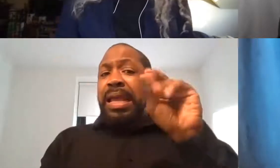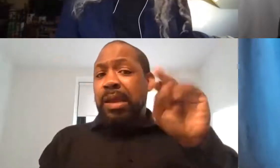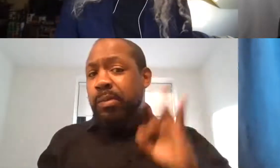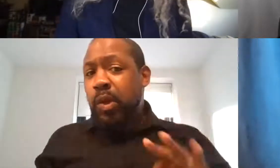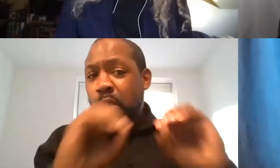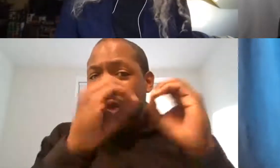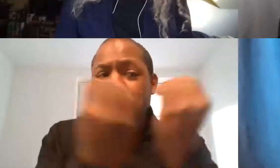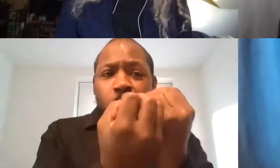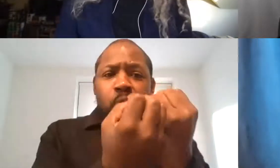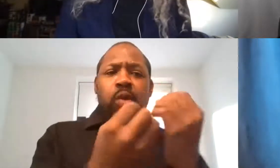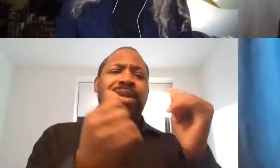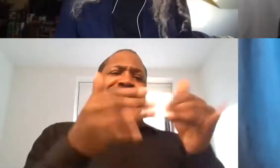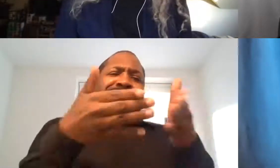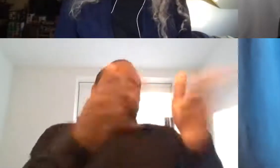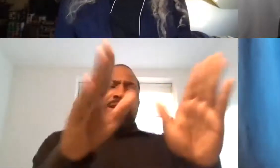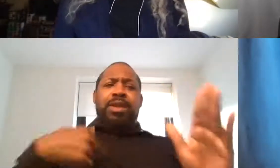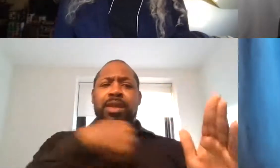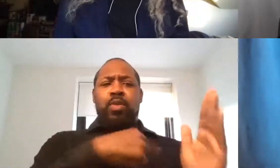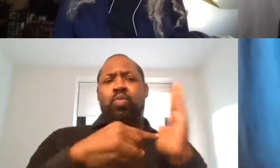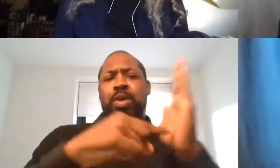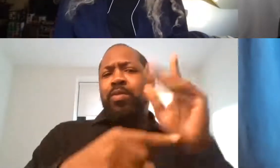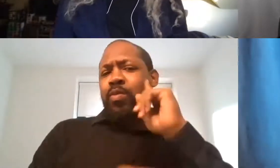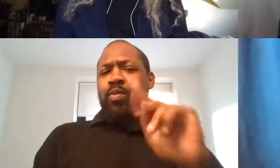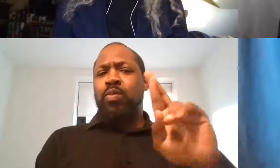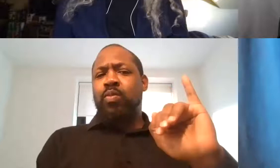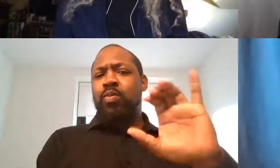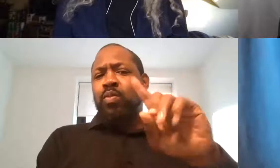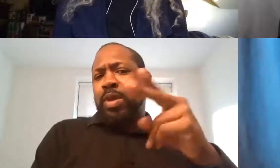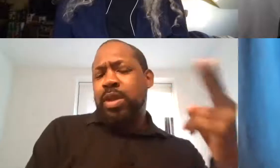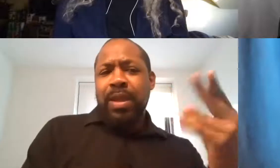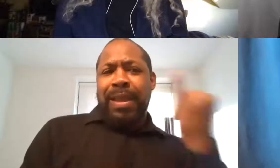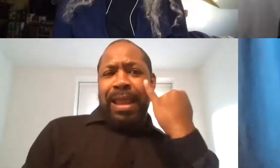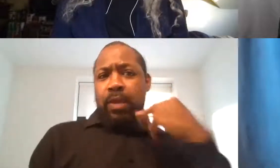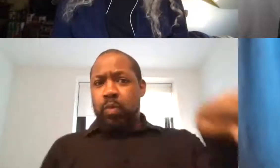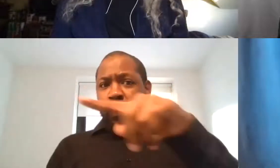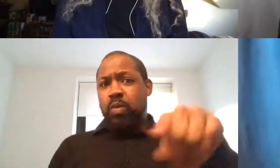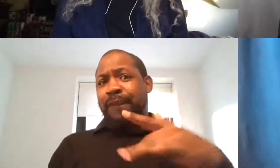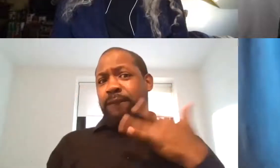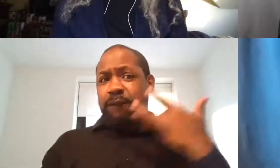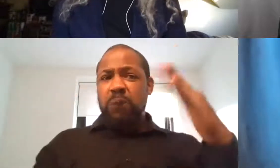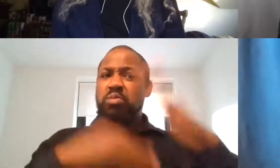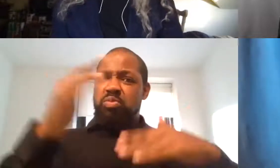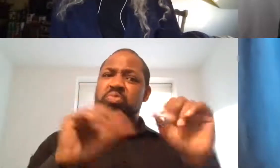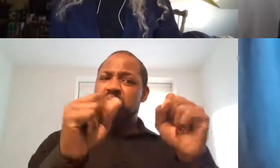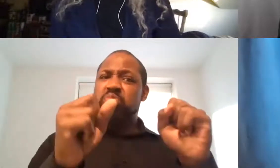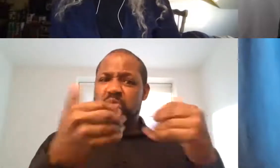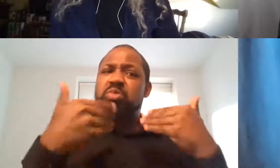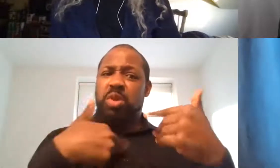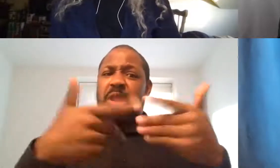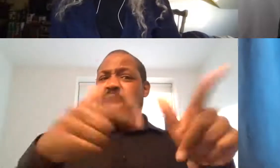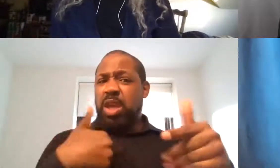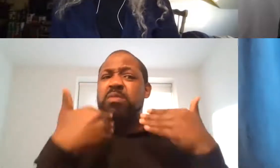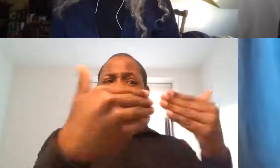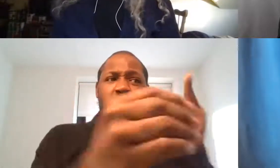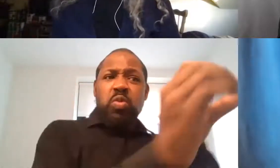to deaf people specifically. It's related to just general access And if you at the Rhode